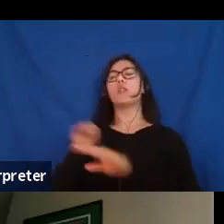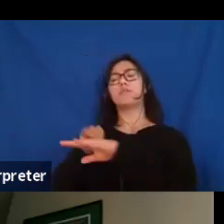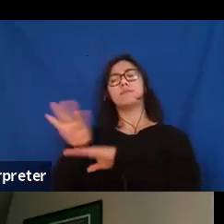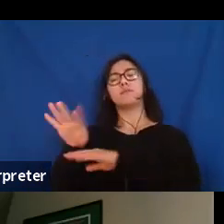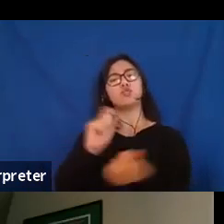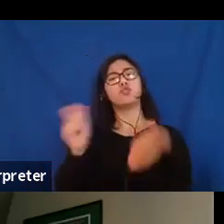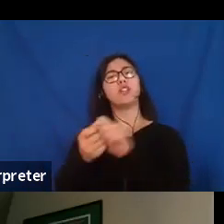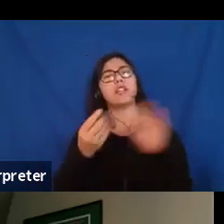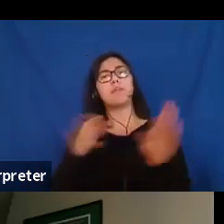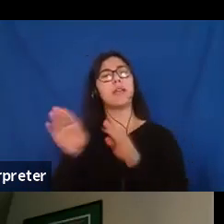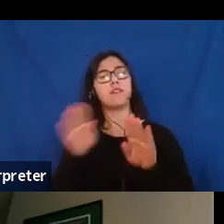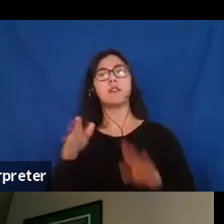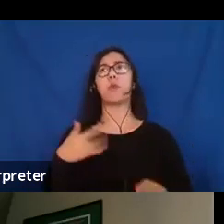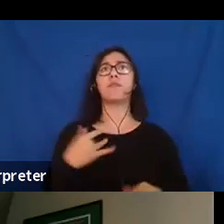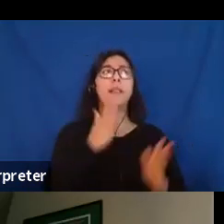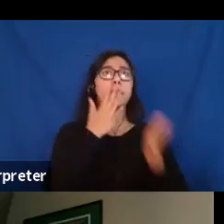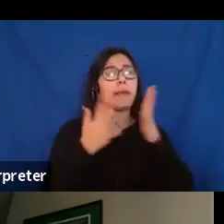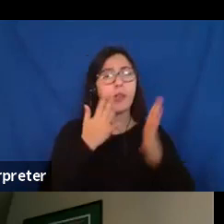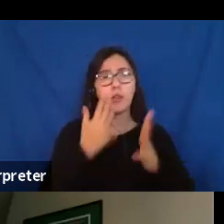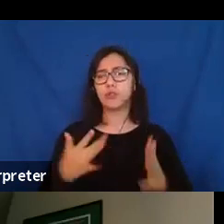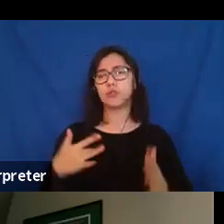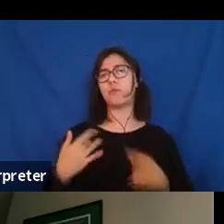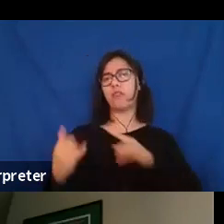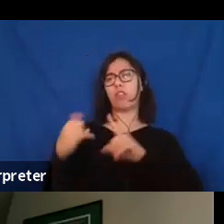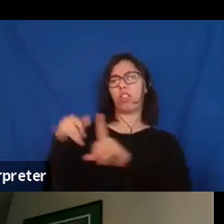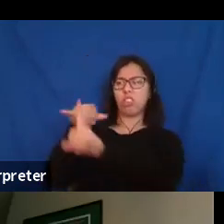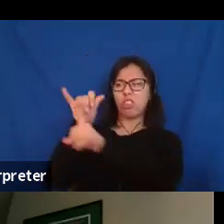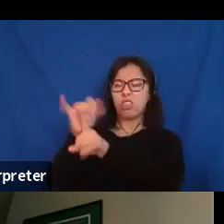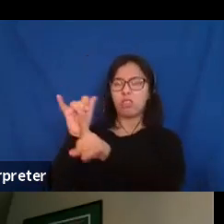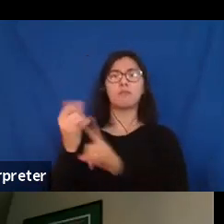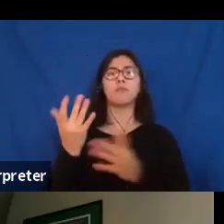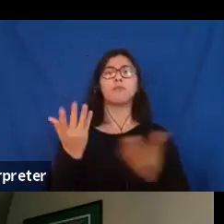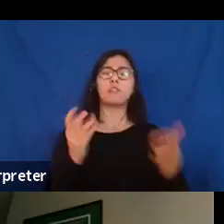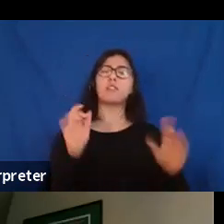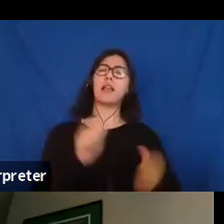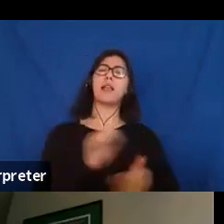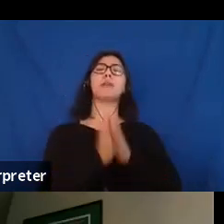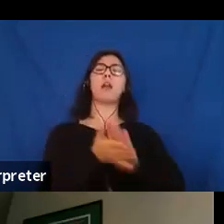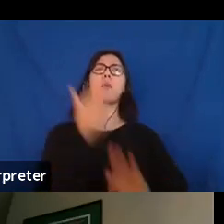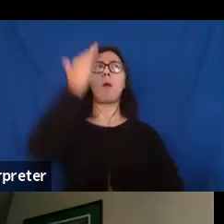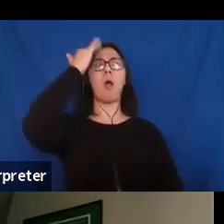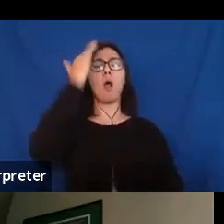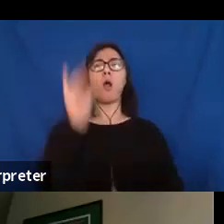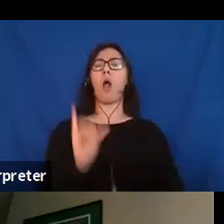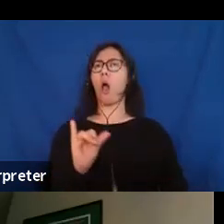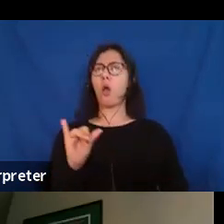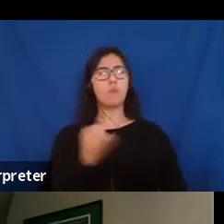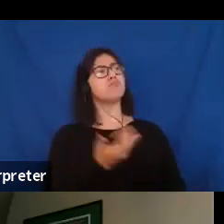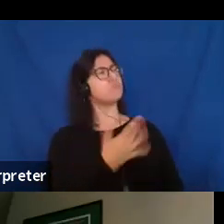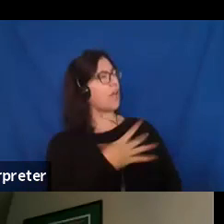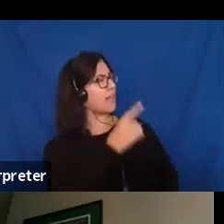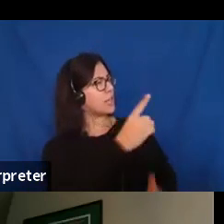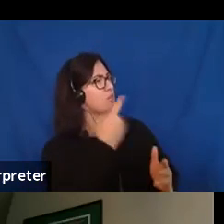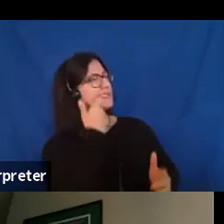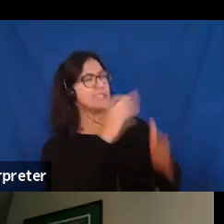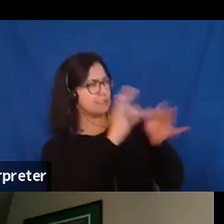or embarrassed into doing so. It allows people to sort of become self-aware and maybe even say, oh, you know what? I like what you just said. And I realize that's